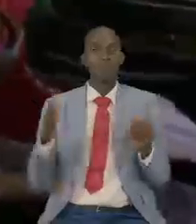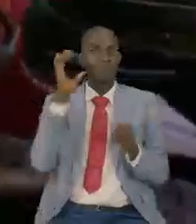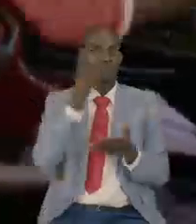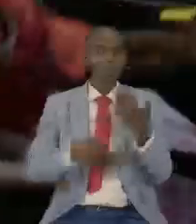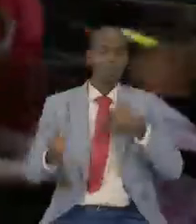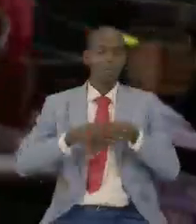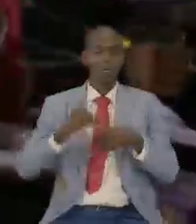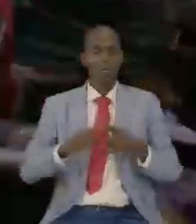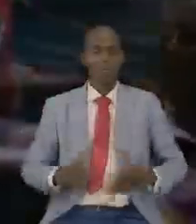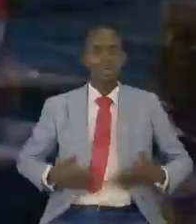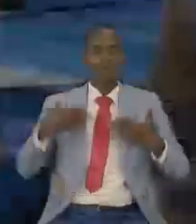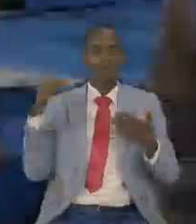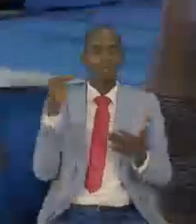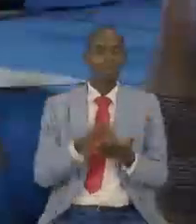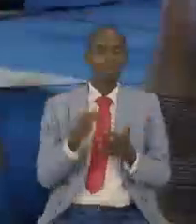Now,